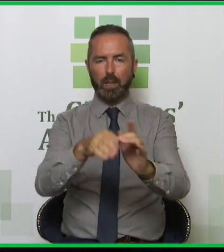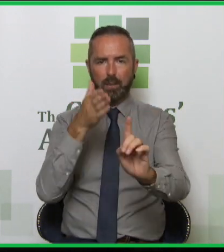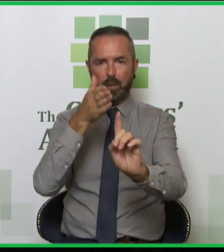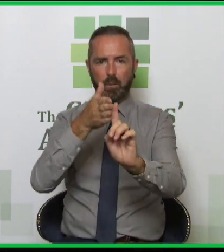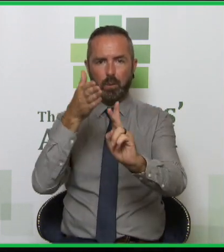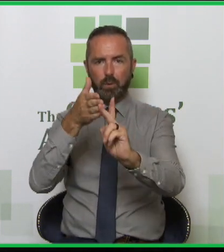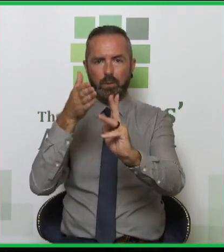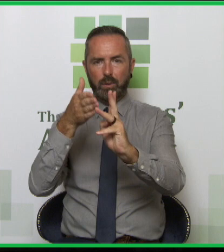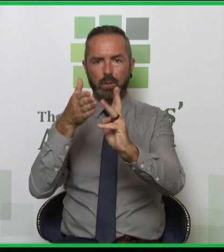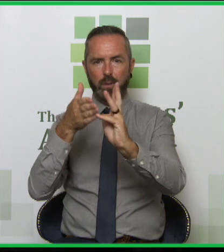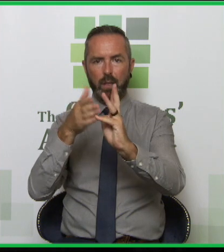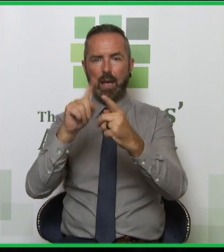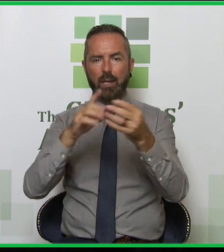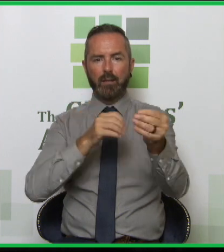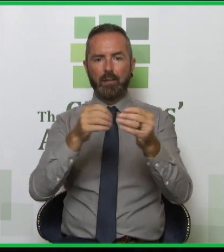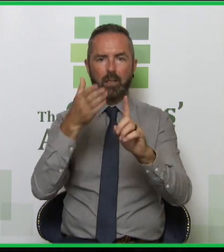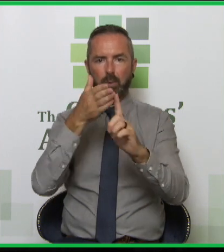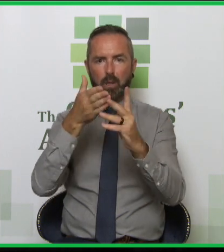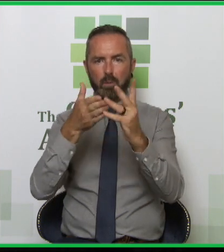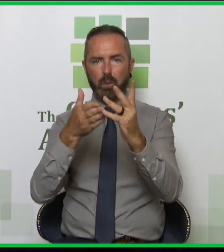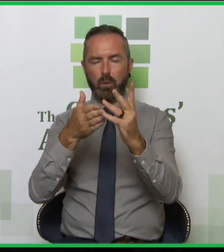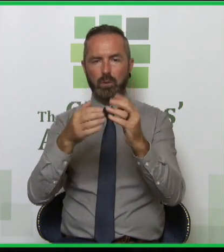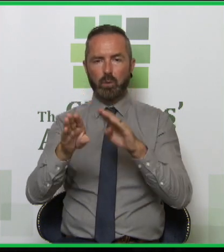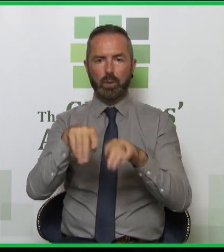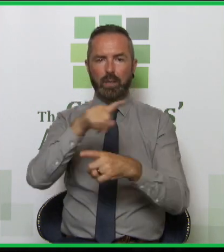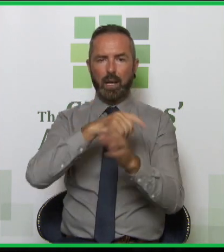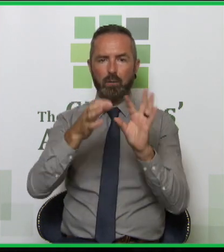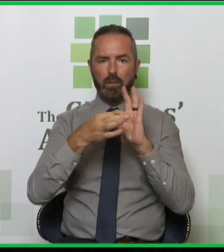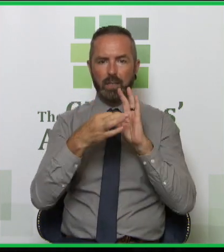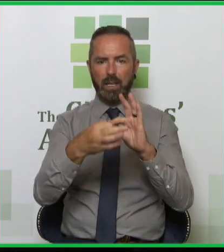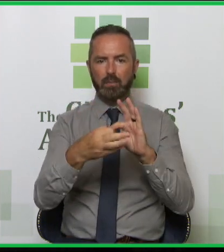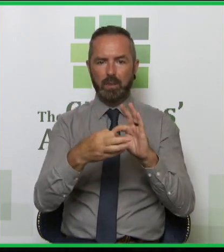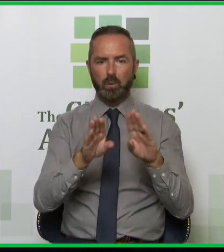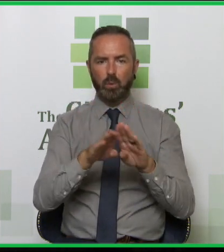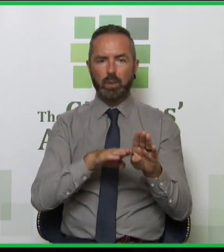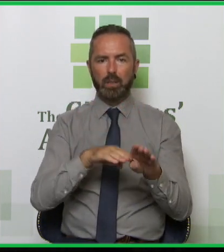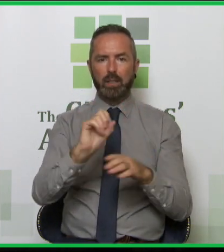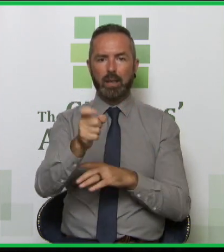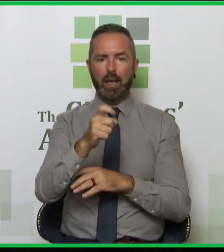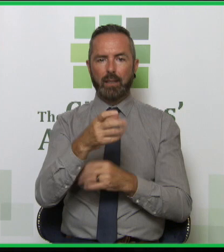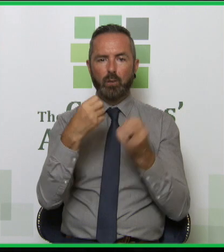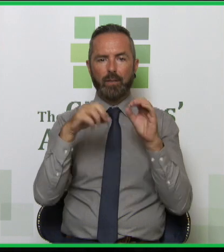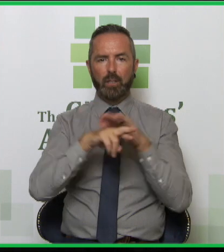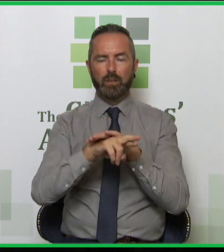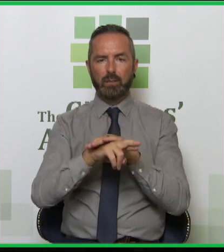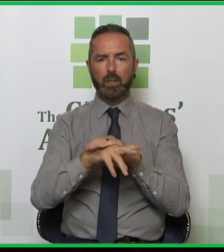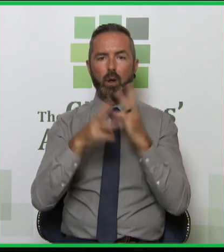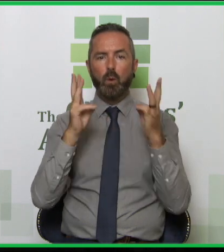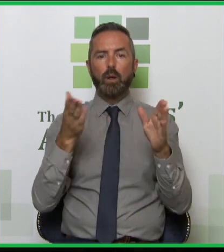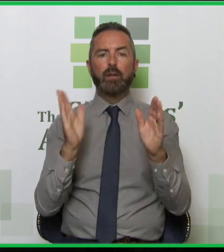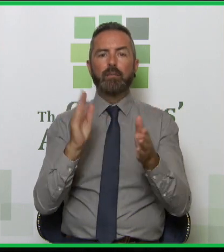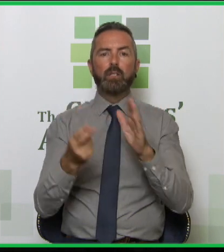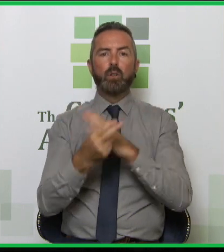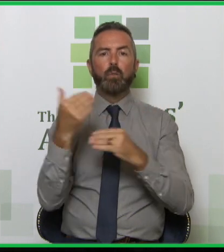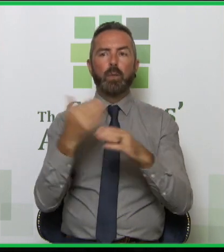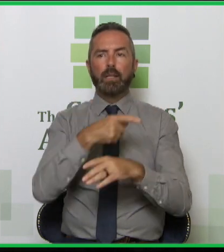approach and a flexible approach taken to our engagement with ex-offenders. So I'd just like to finish up by saying that the department